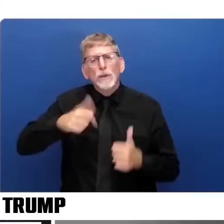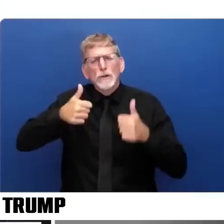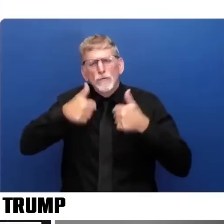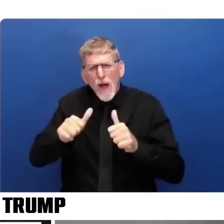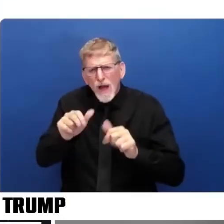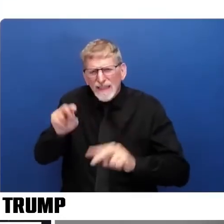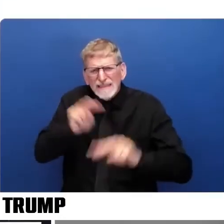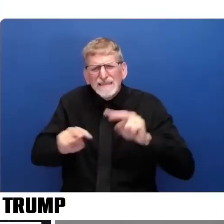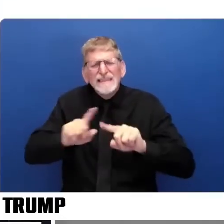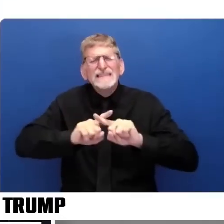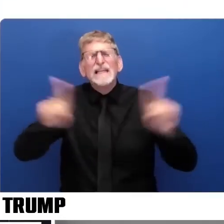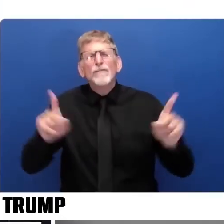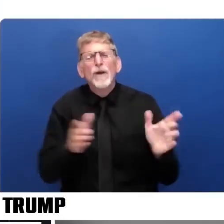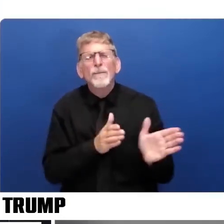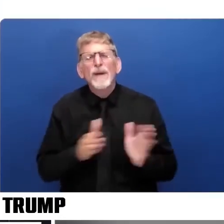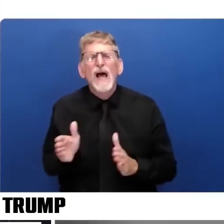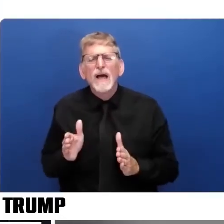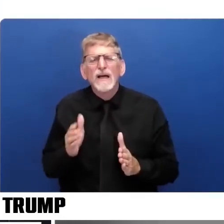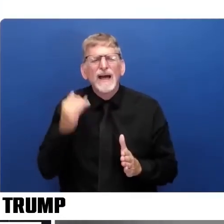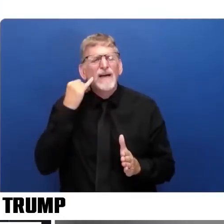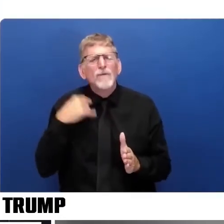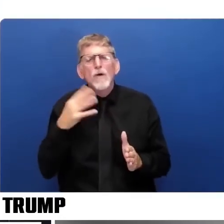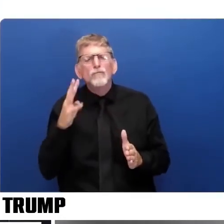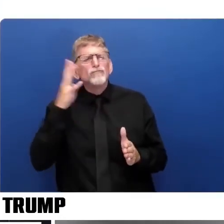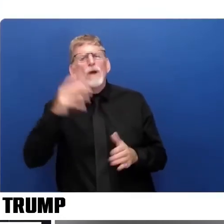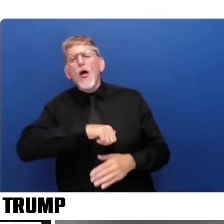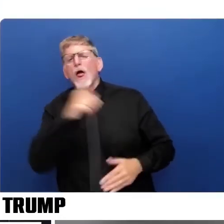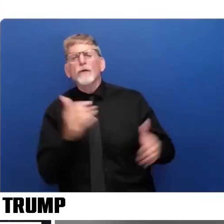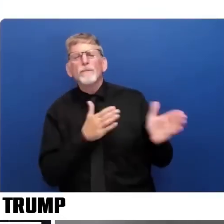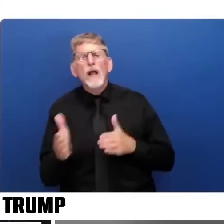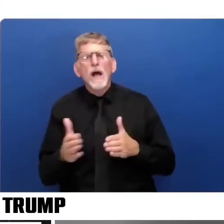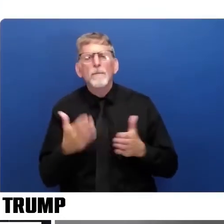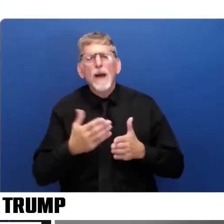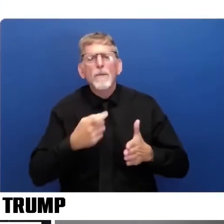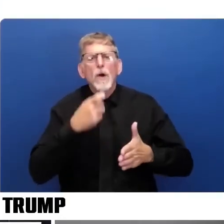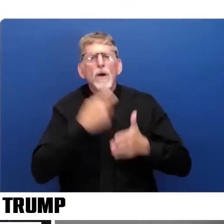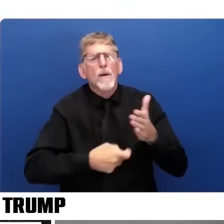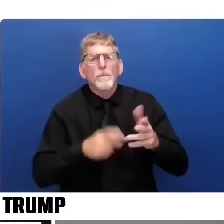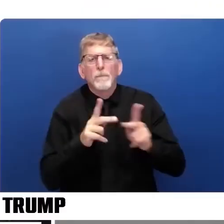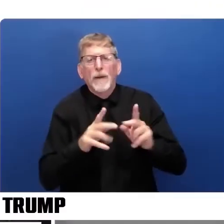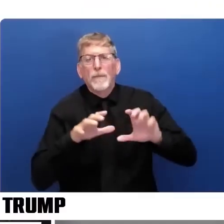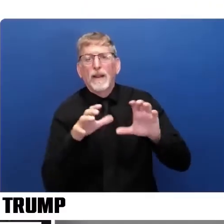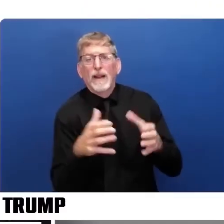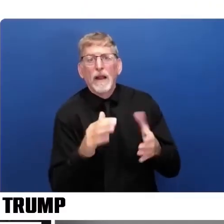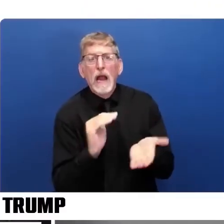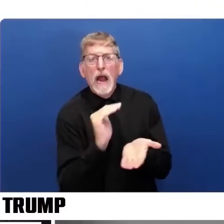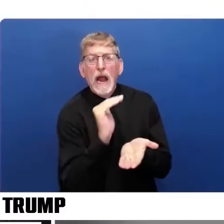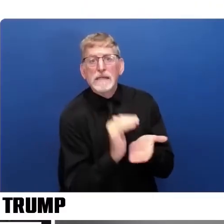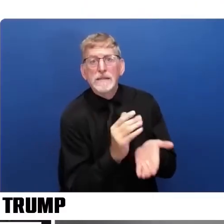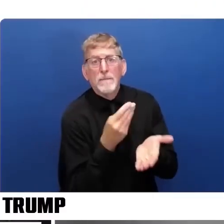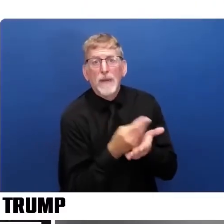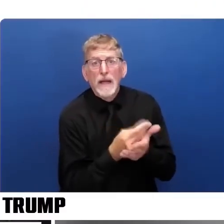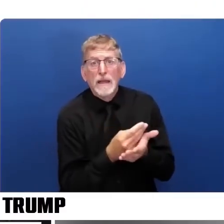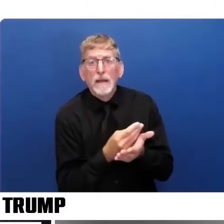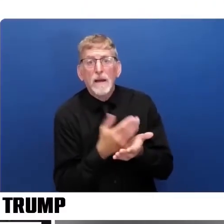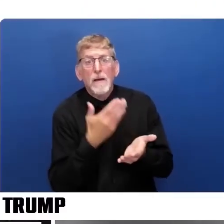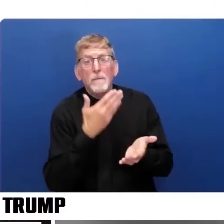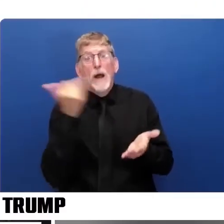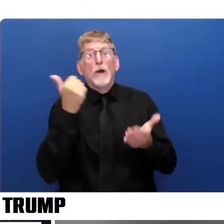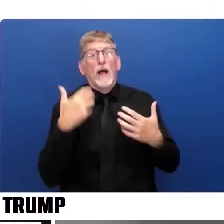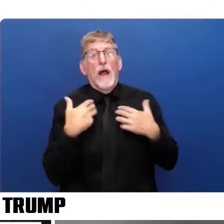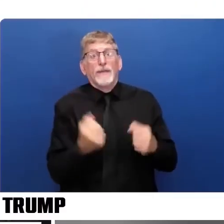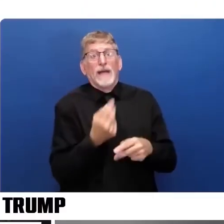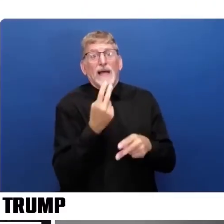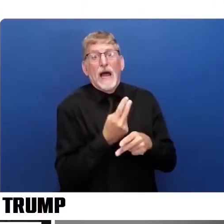with a plan that's going to cost our people, our population, less money and be better health care than Obamacare, then I